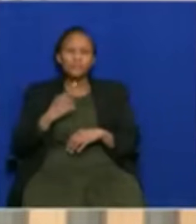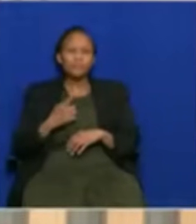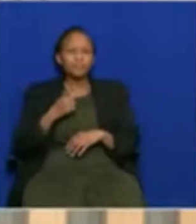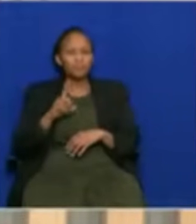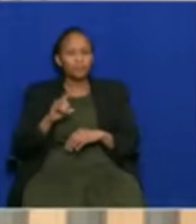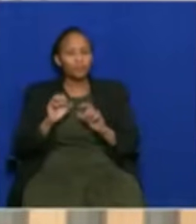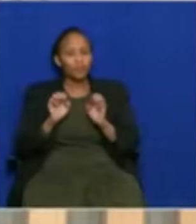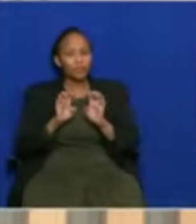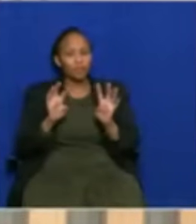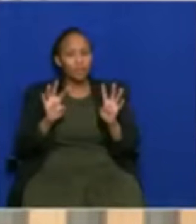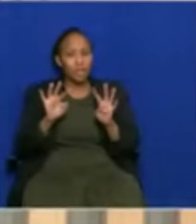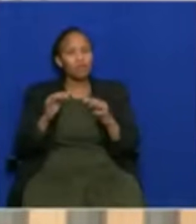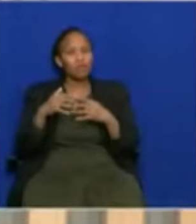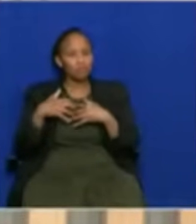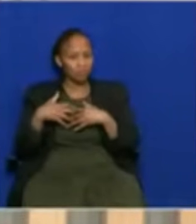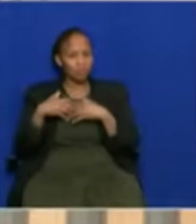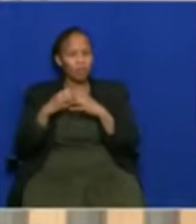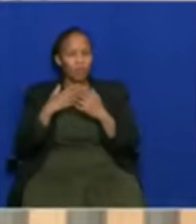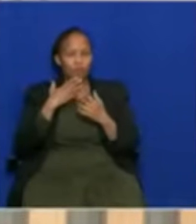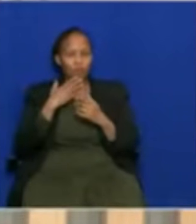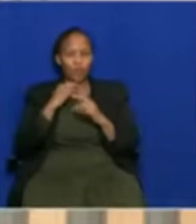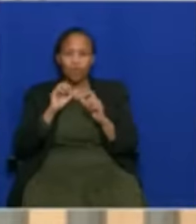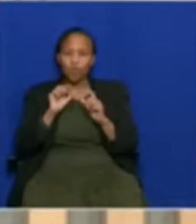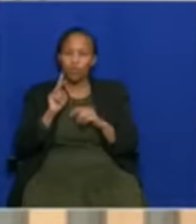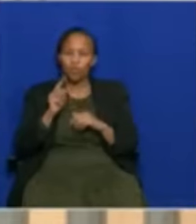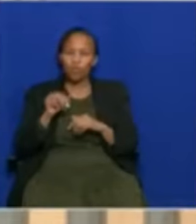Khumalo, and Commissioner Baloyi wanted to understand